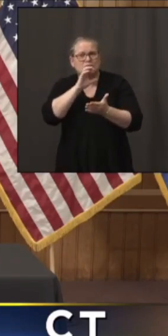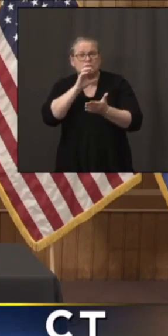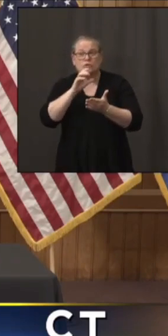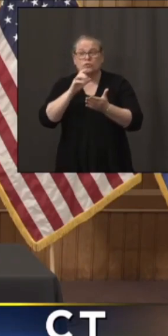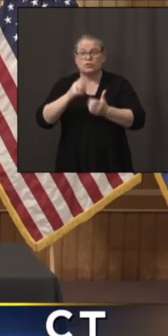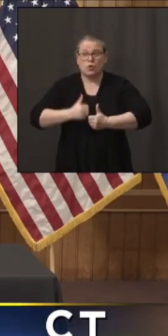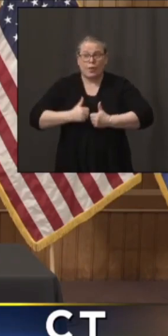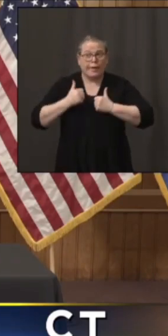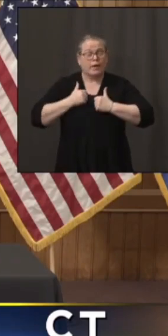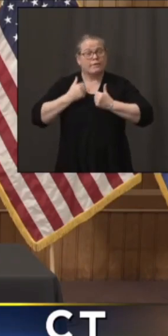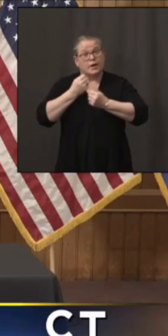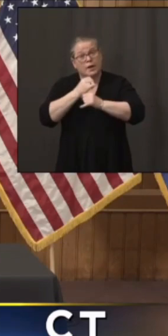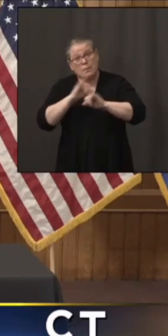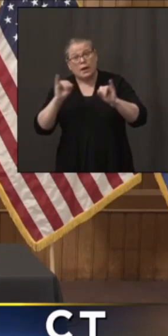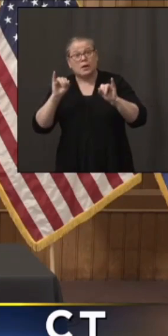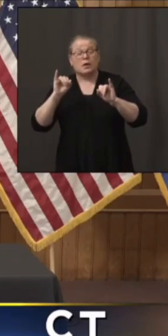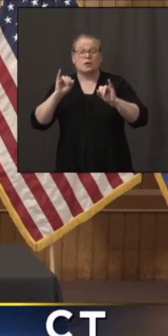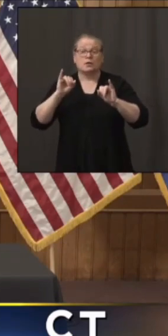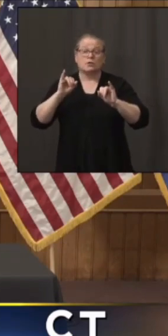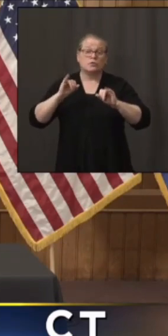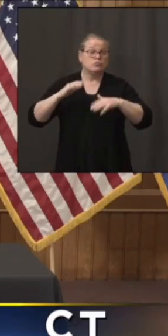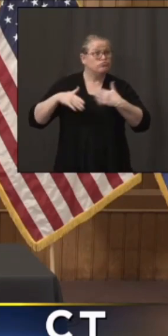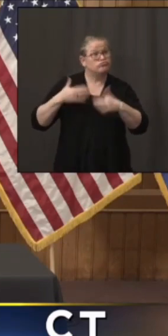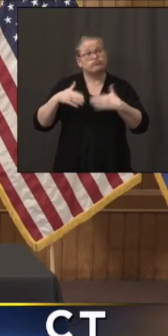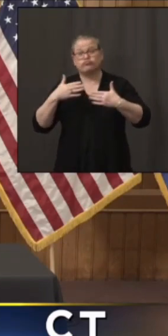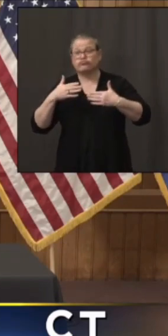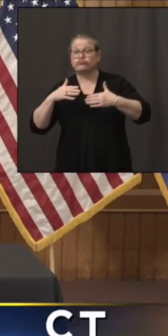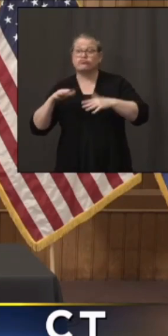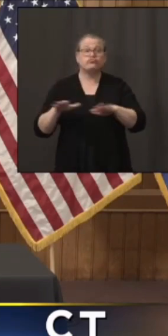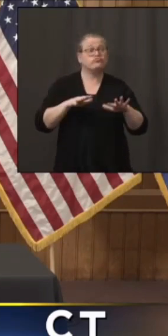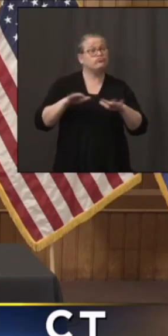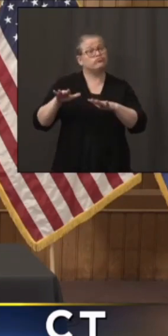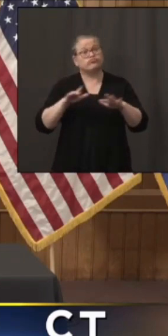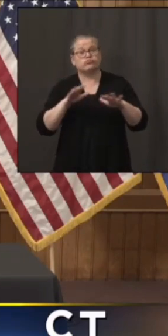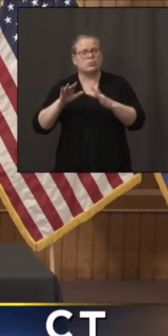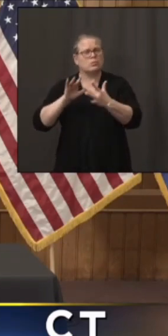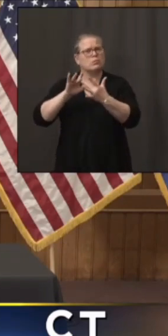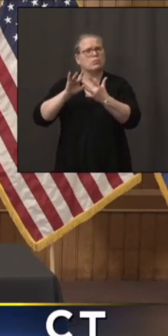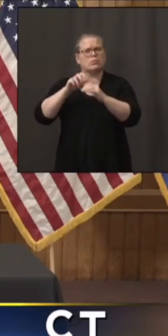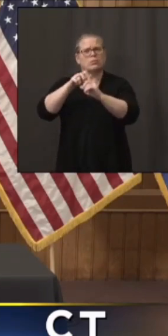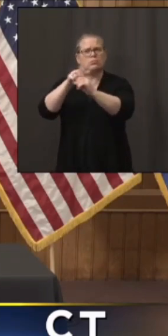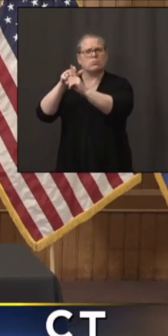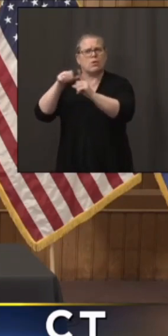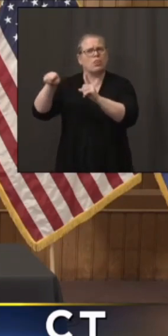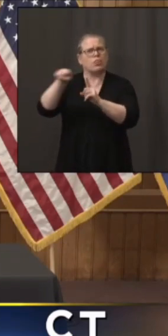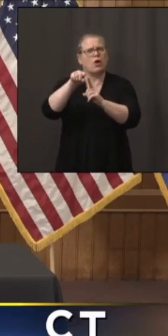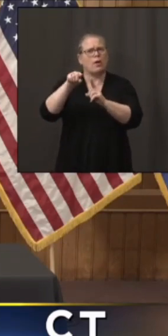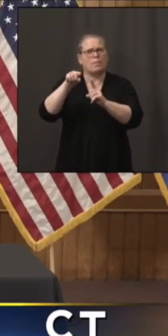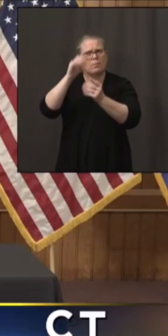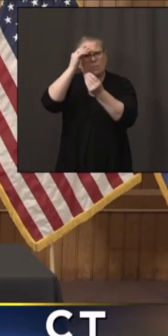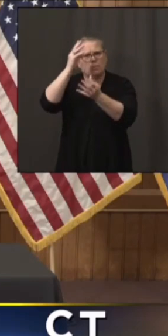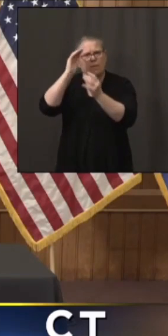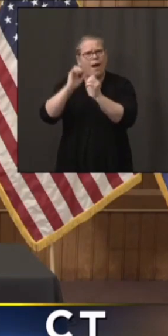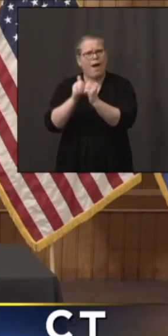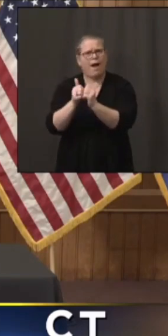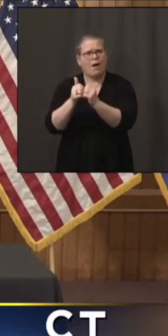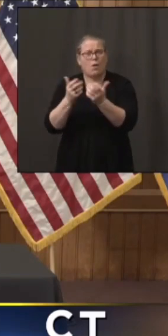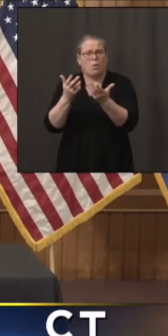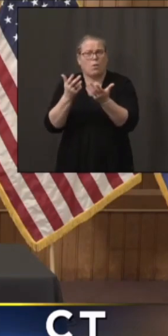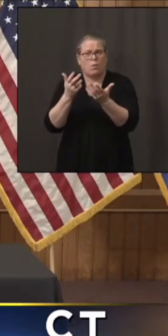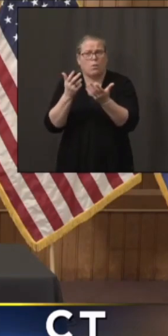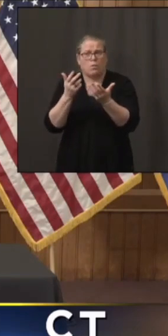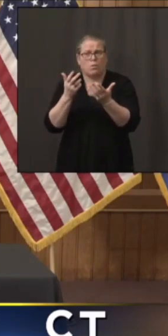live independently going to be notified when they haven't had any sort